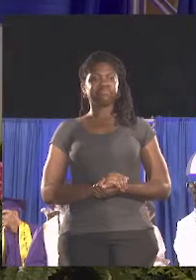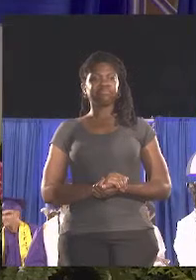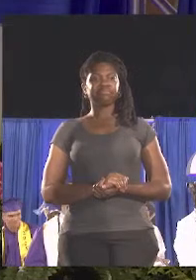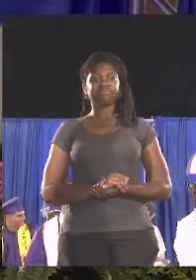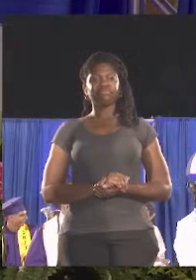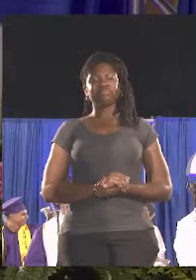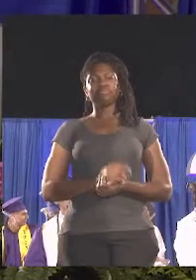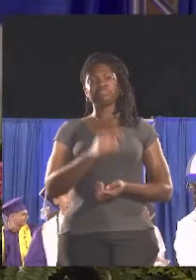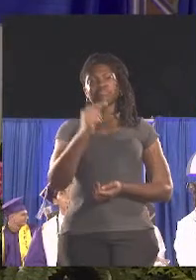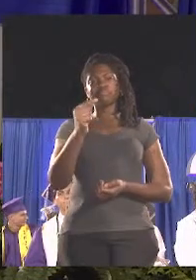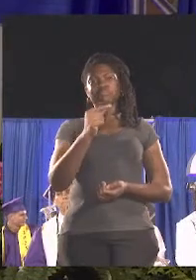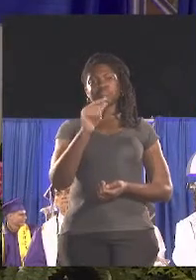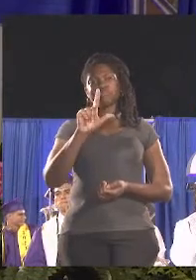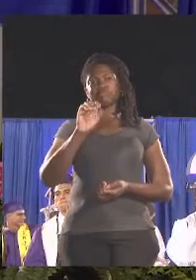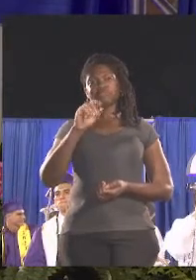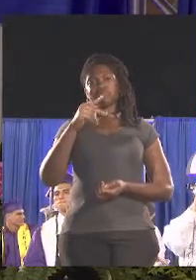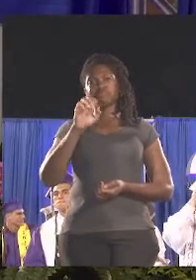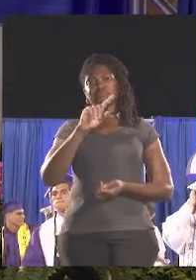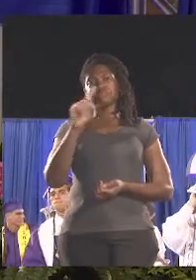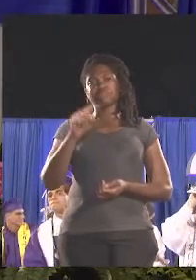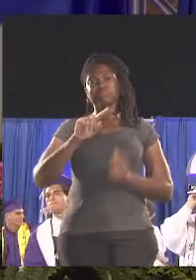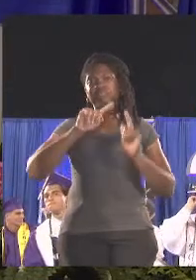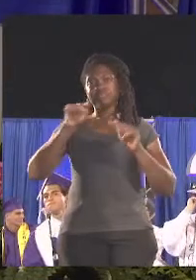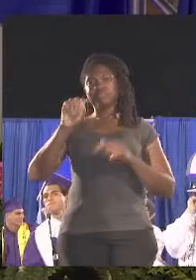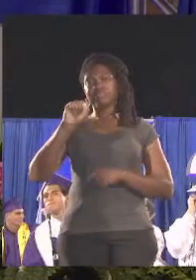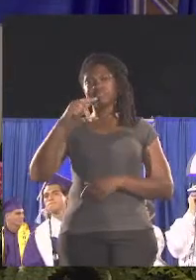Genevieve K. Lopez, St. Philip's College.